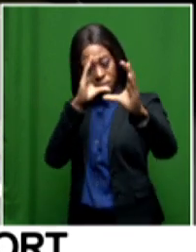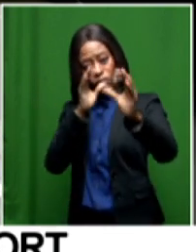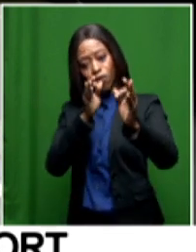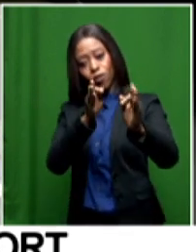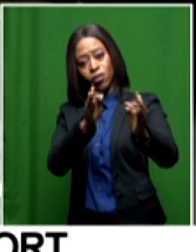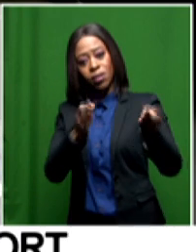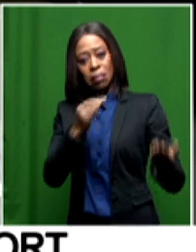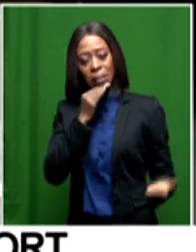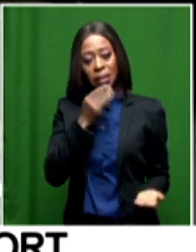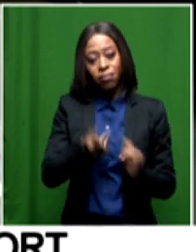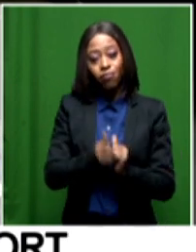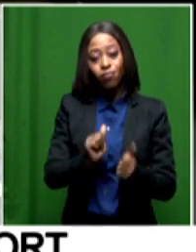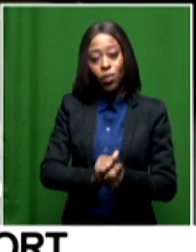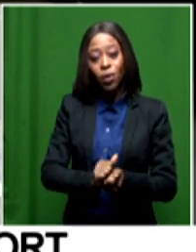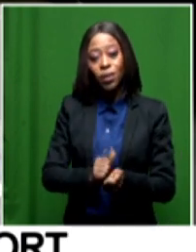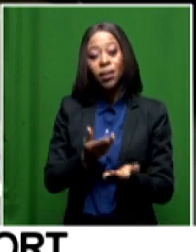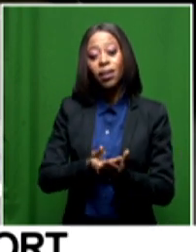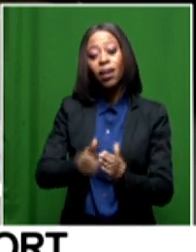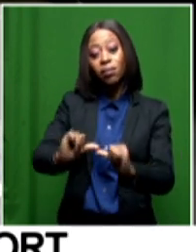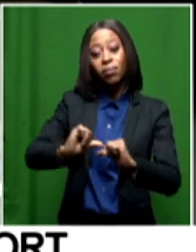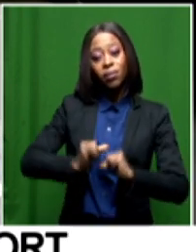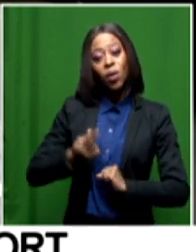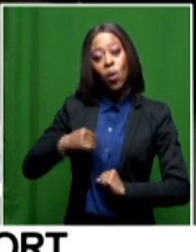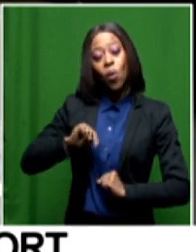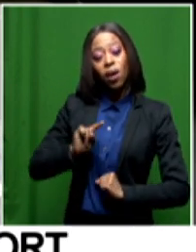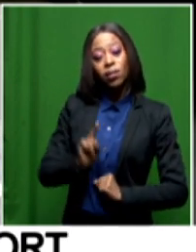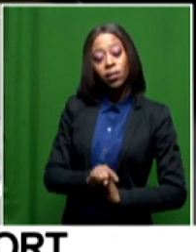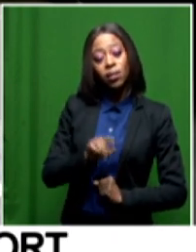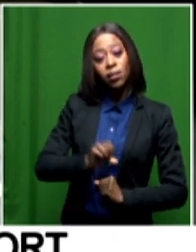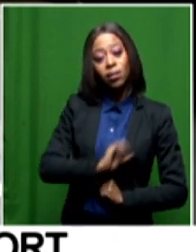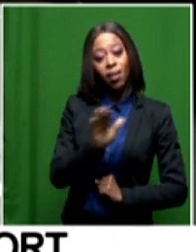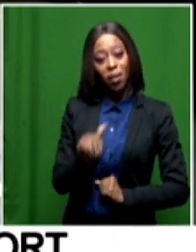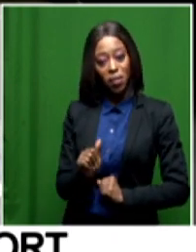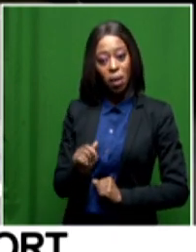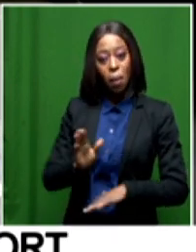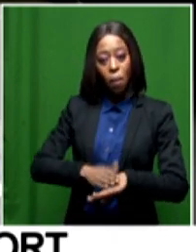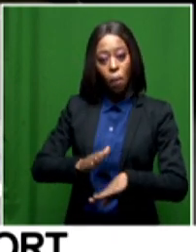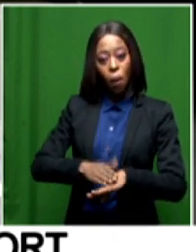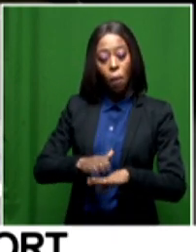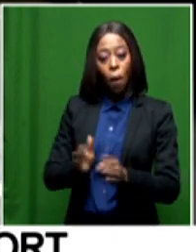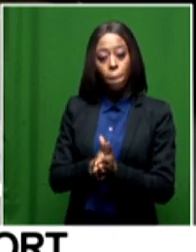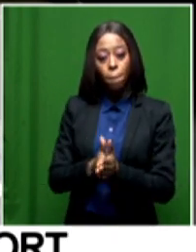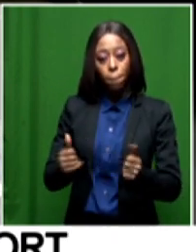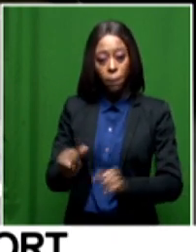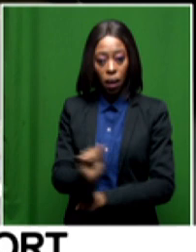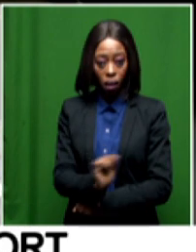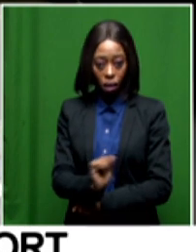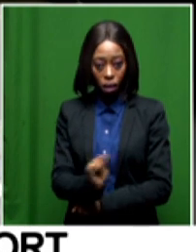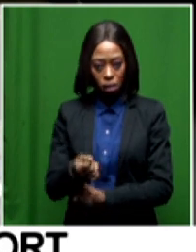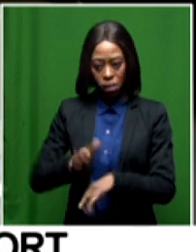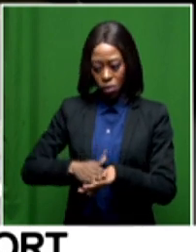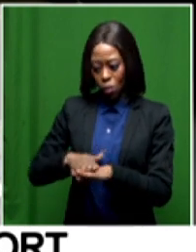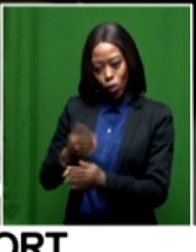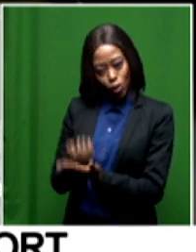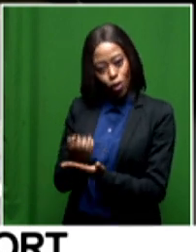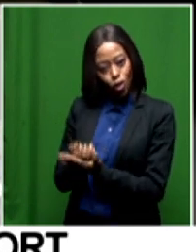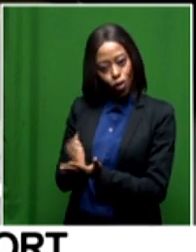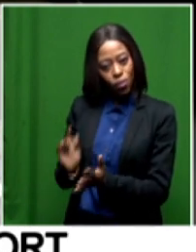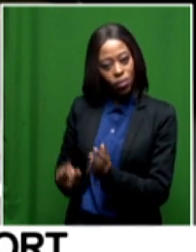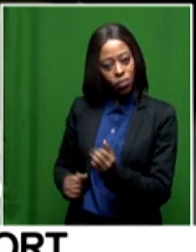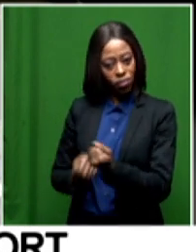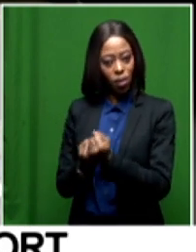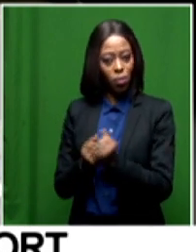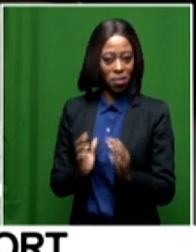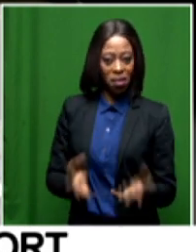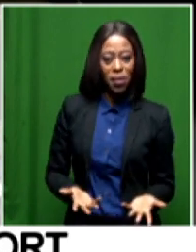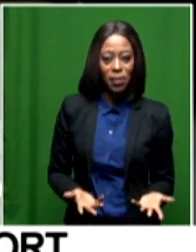what this sport can bring to South Africa, to motorsport in general, and to the country economically. I think it is